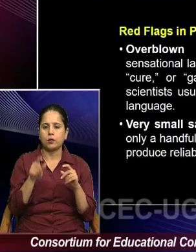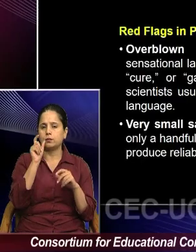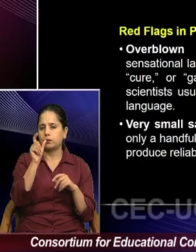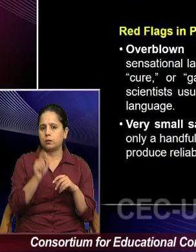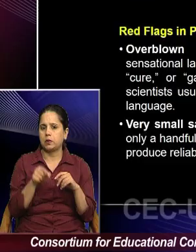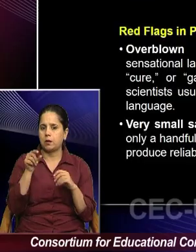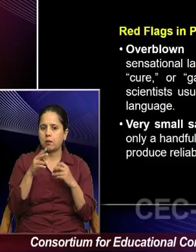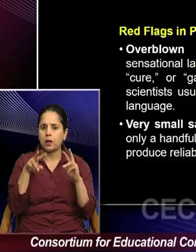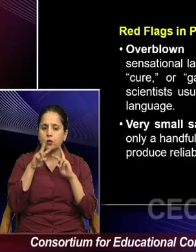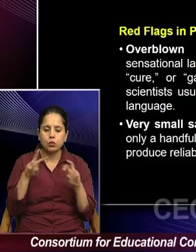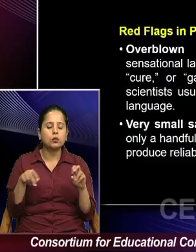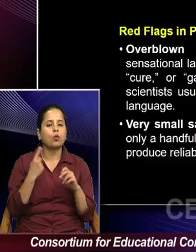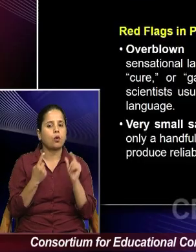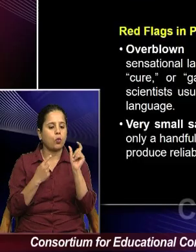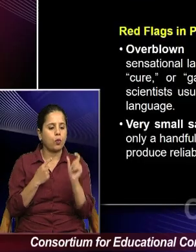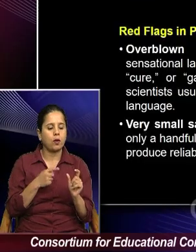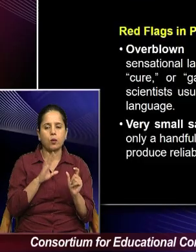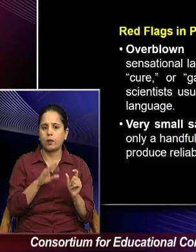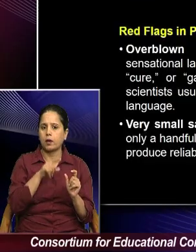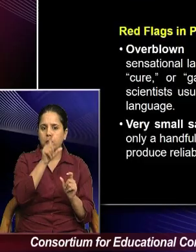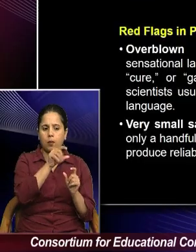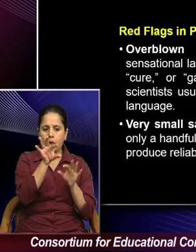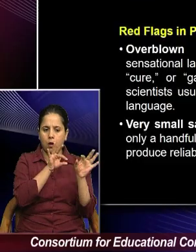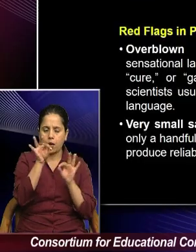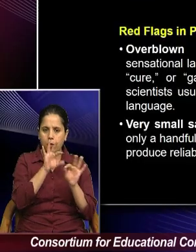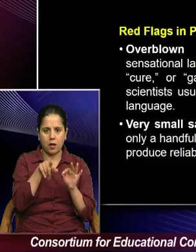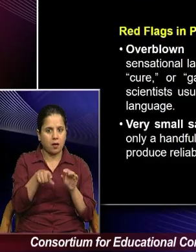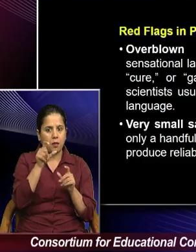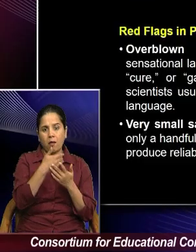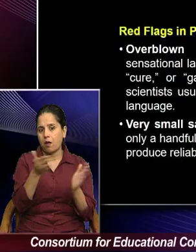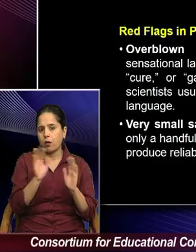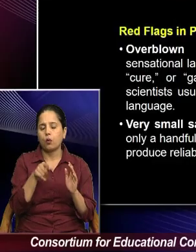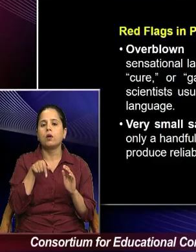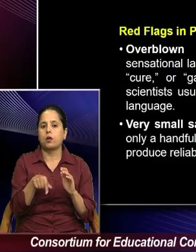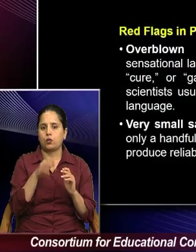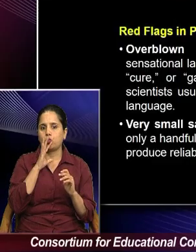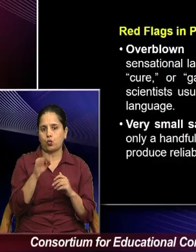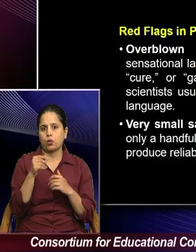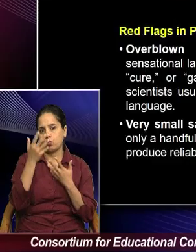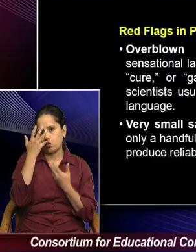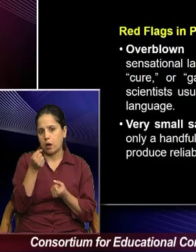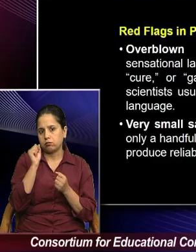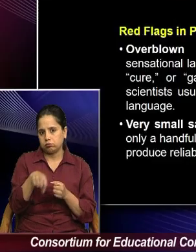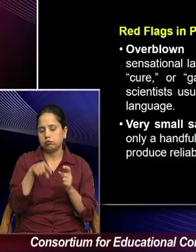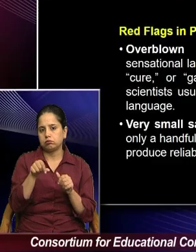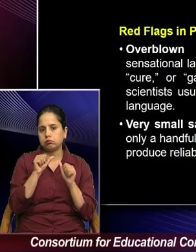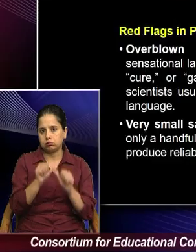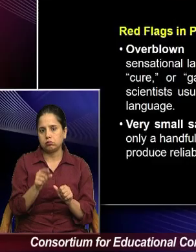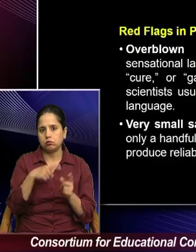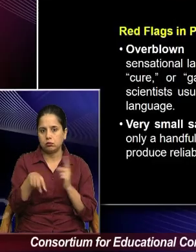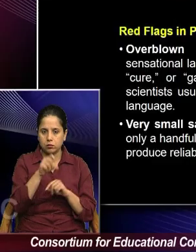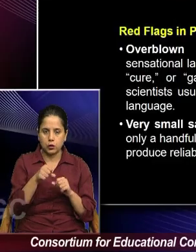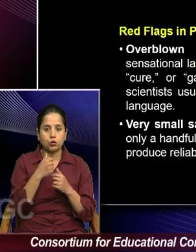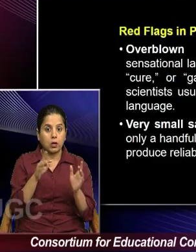study with only a handful of participants is unlikely to produce reliable or generalizable result. So,